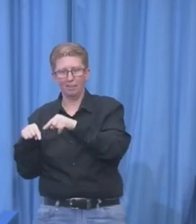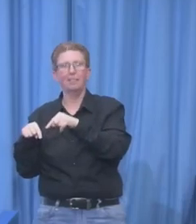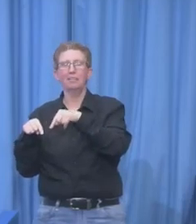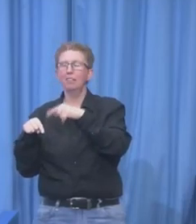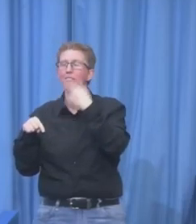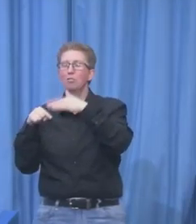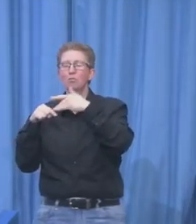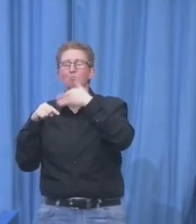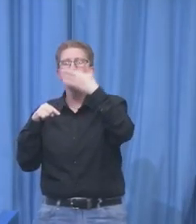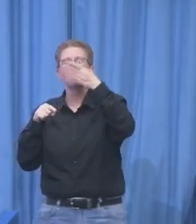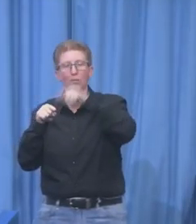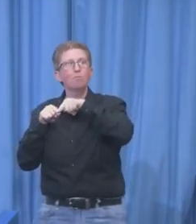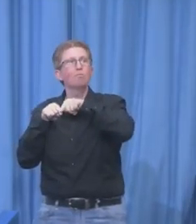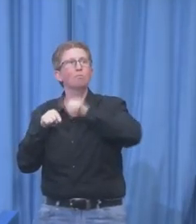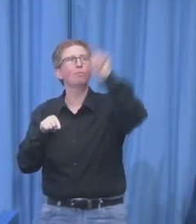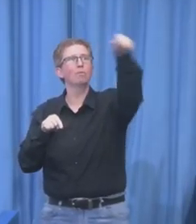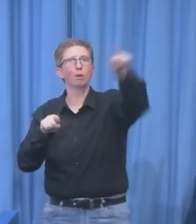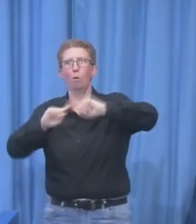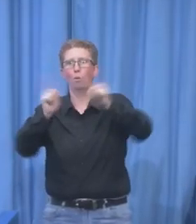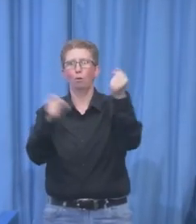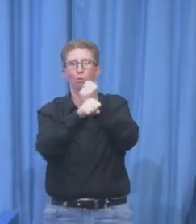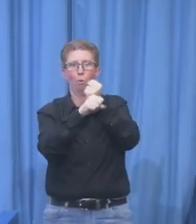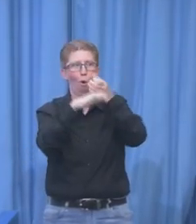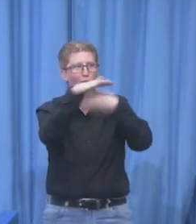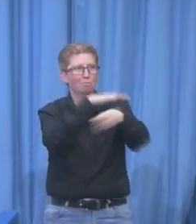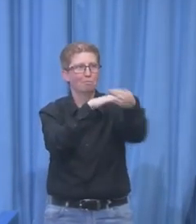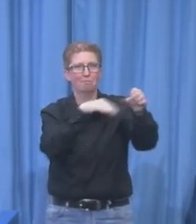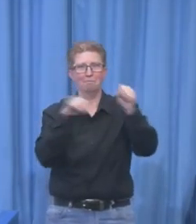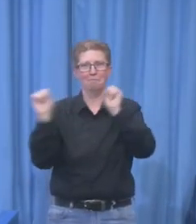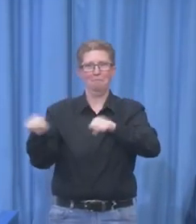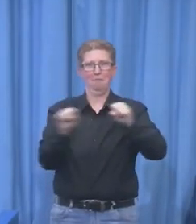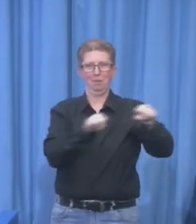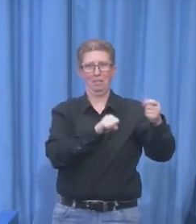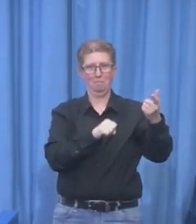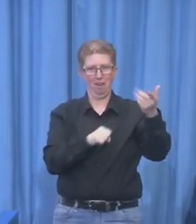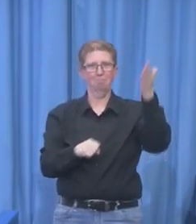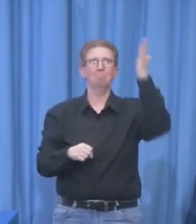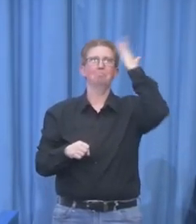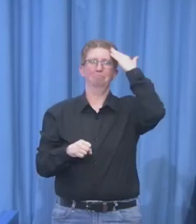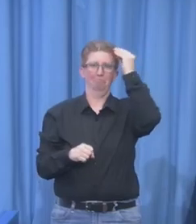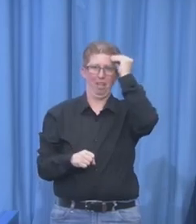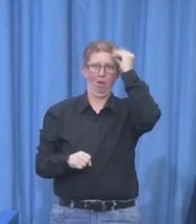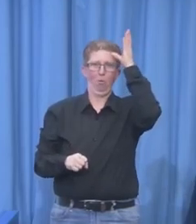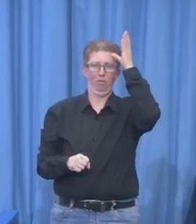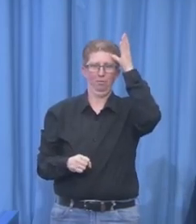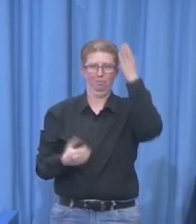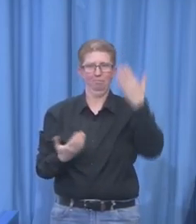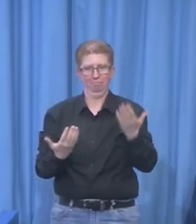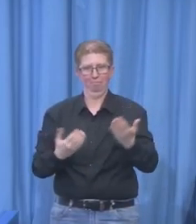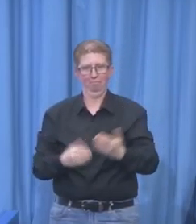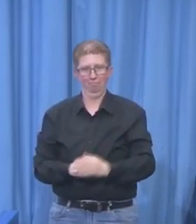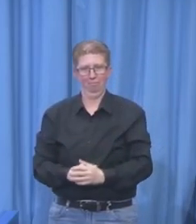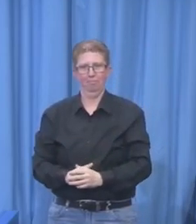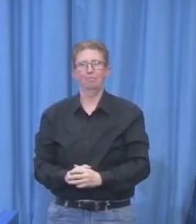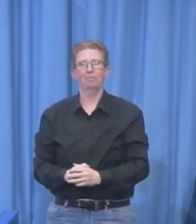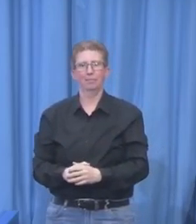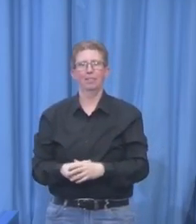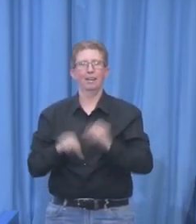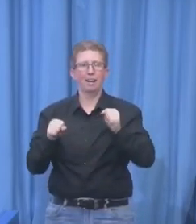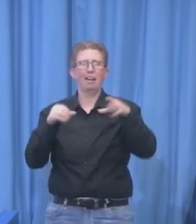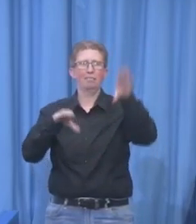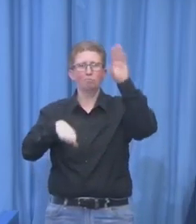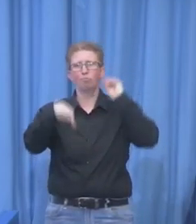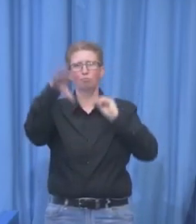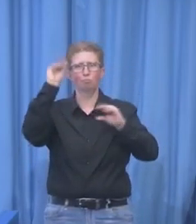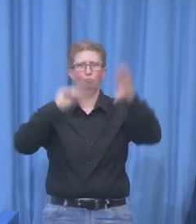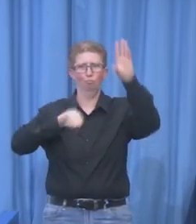There's also, you know, the things that they learn during the internship. It depends in whatever they do. But I think also what is